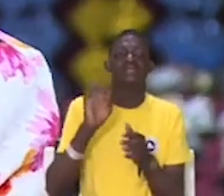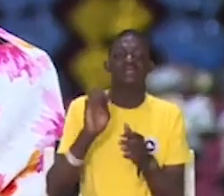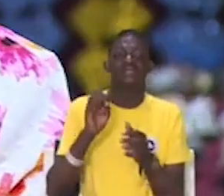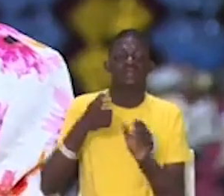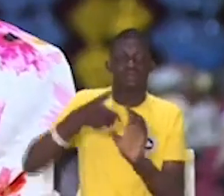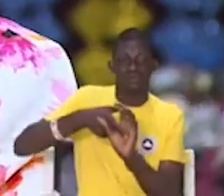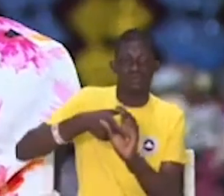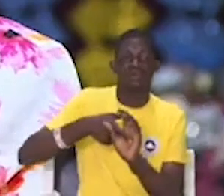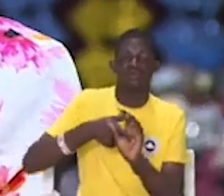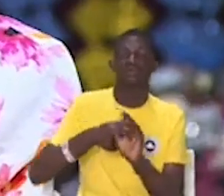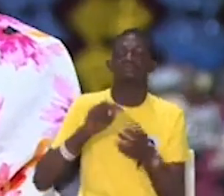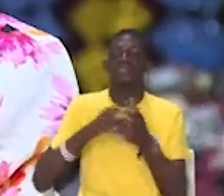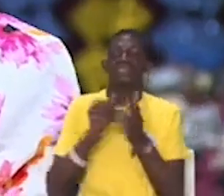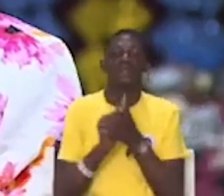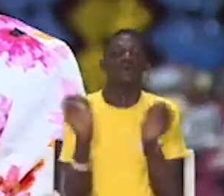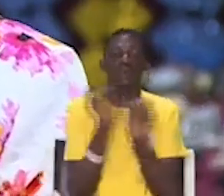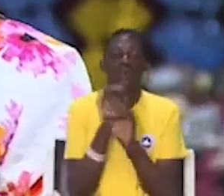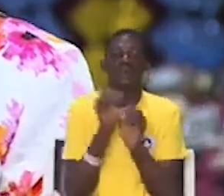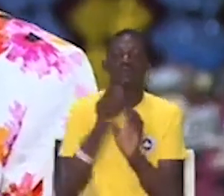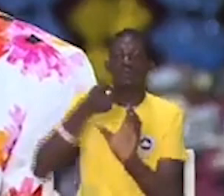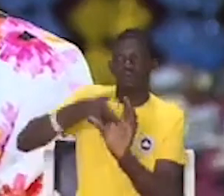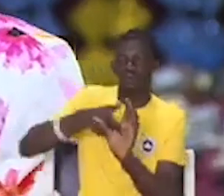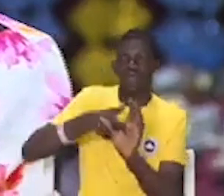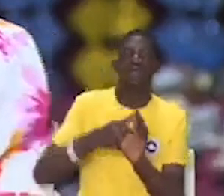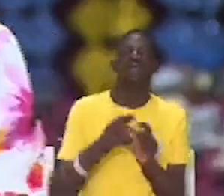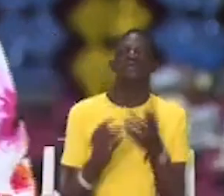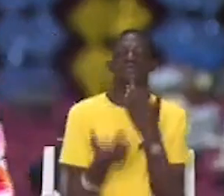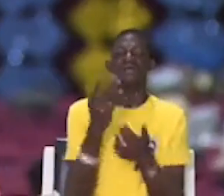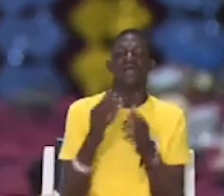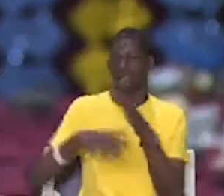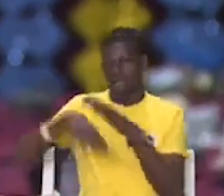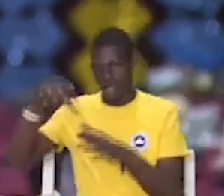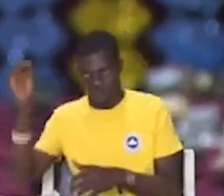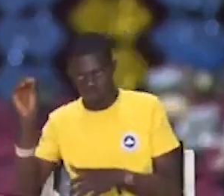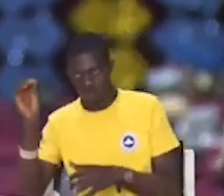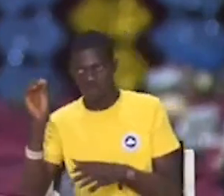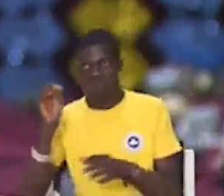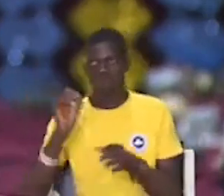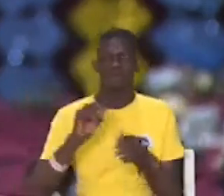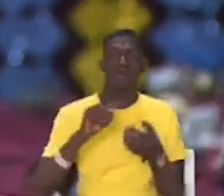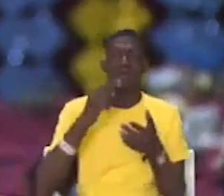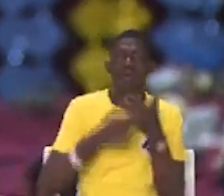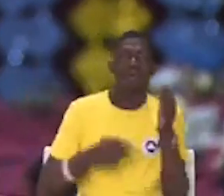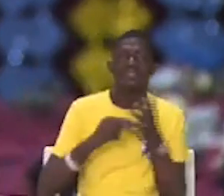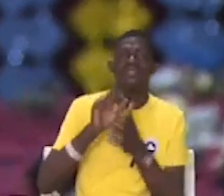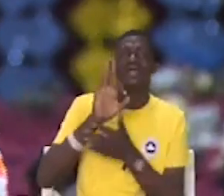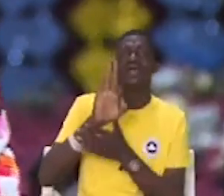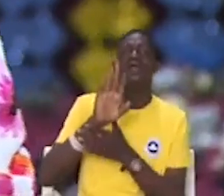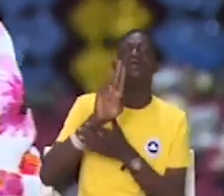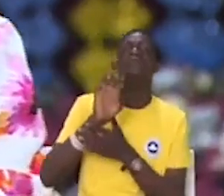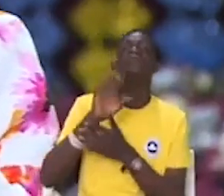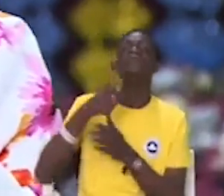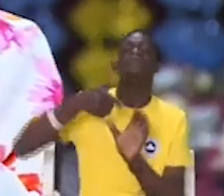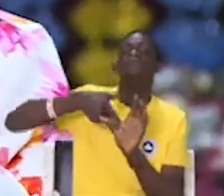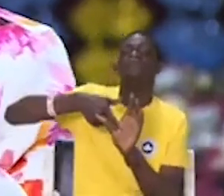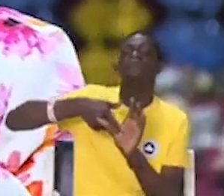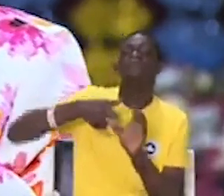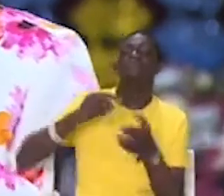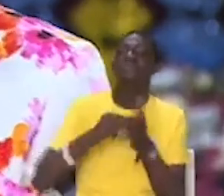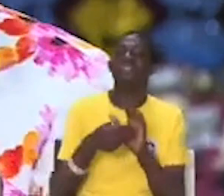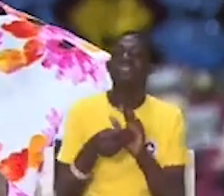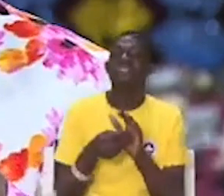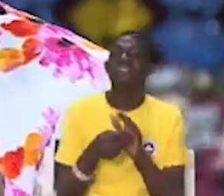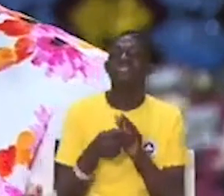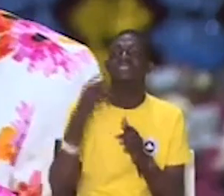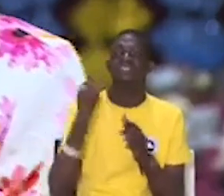It means where there's no fuel, the fire would go out. What is fuel to you tonight? Fuel simply